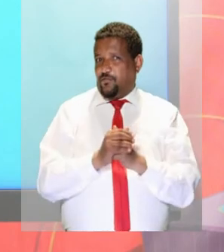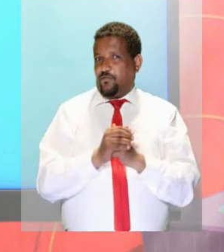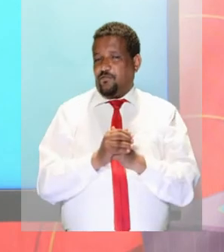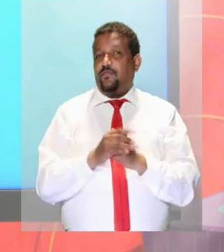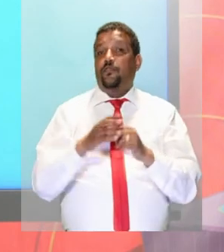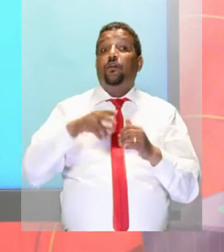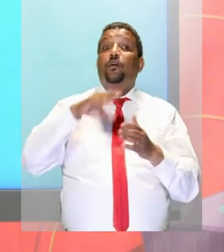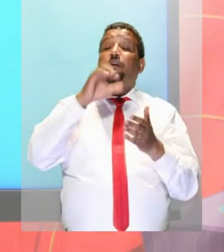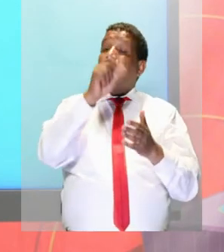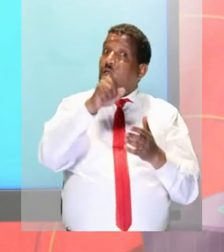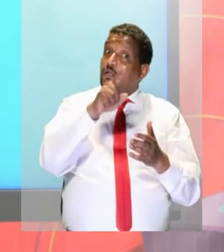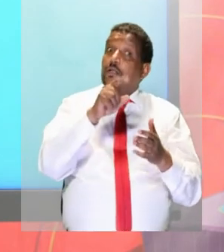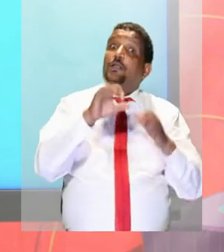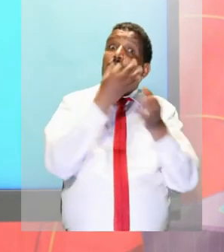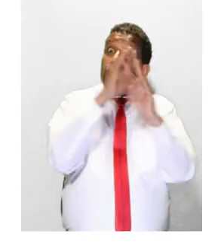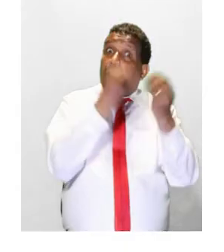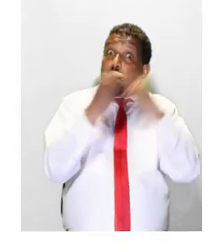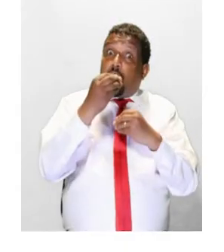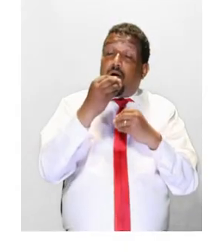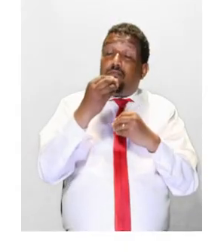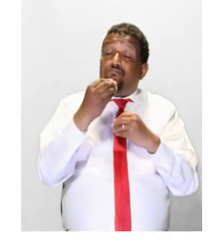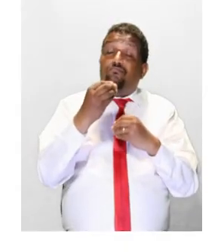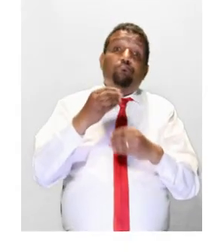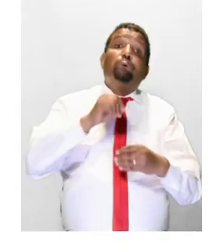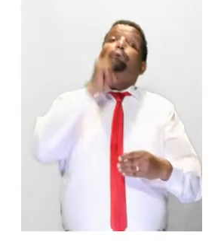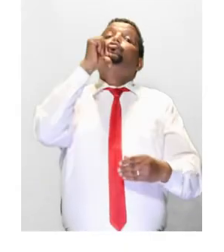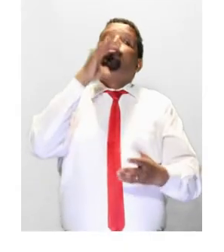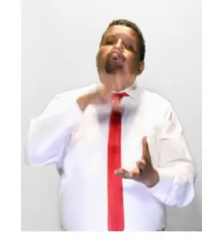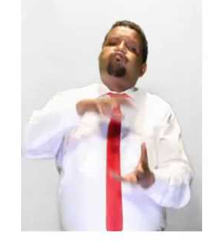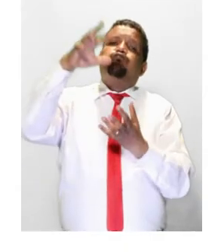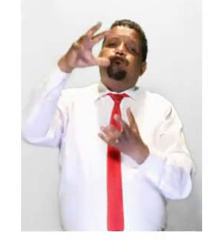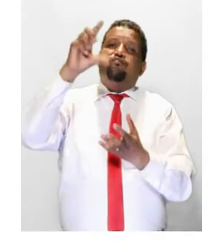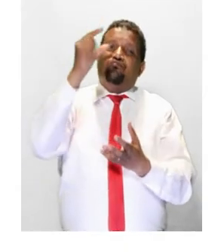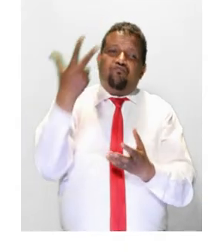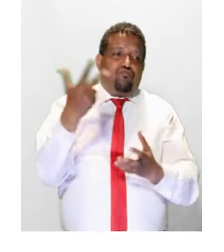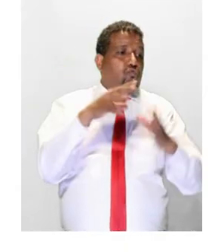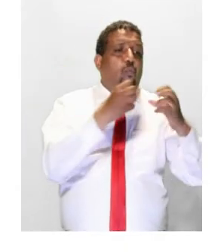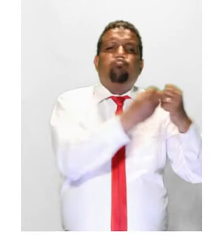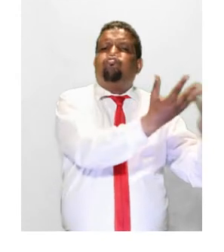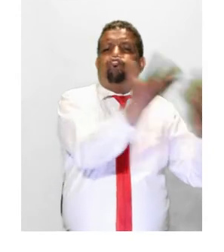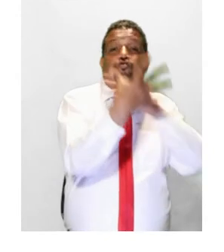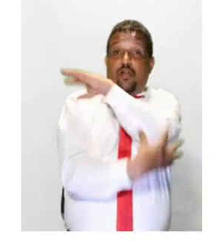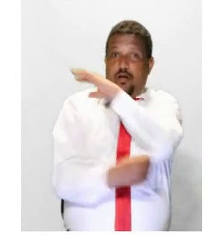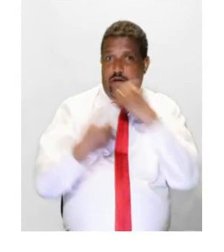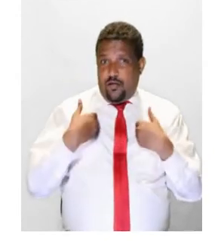is higher in the capitalist or free market economy system